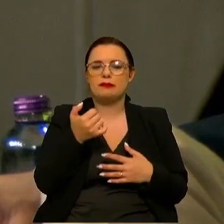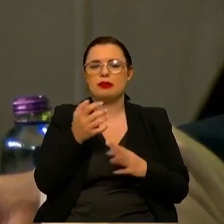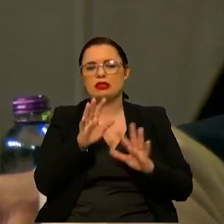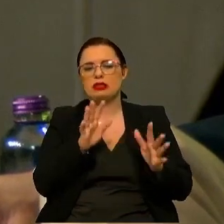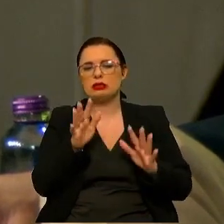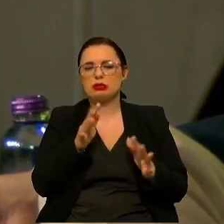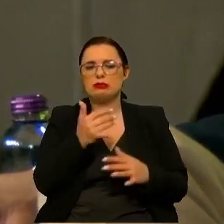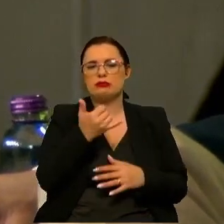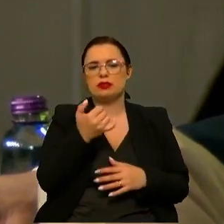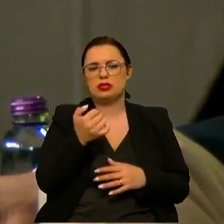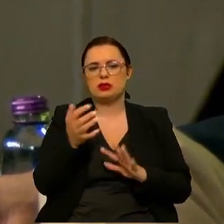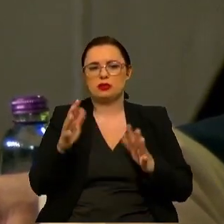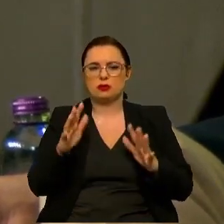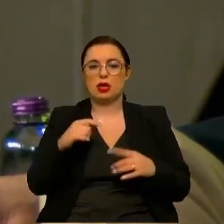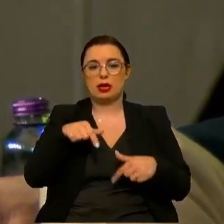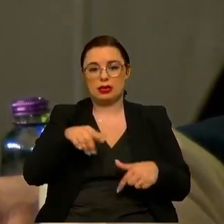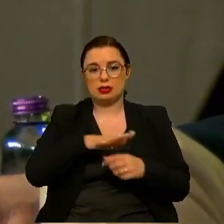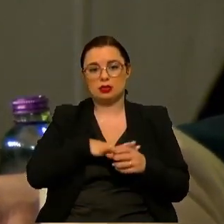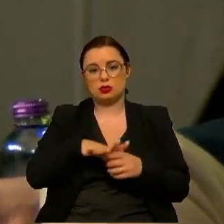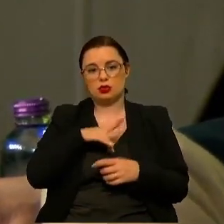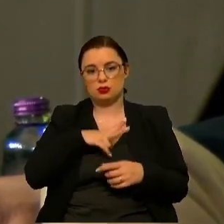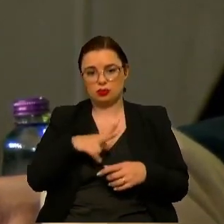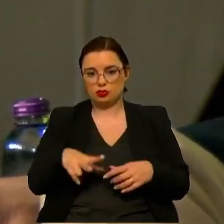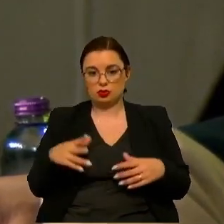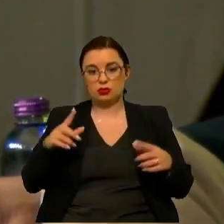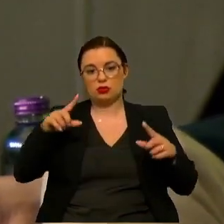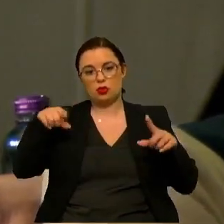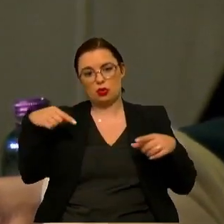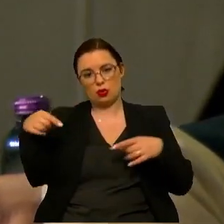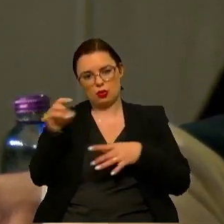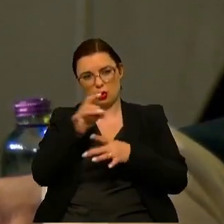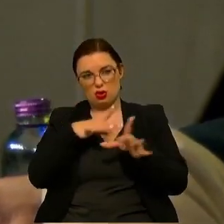completed? May 2025. In the Portuguese case,